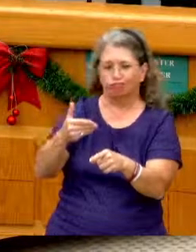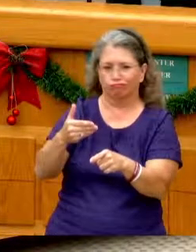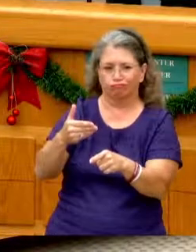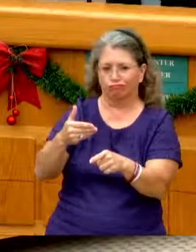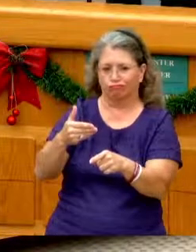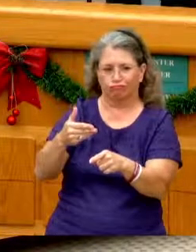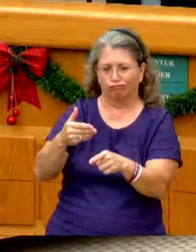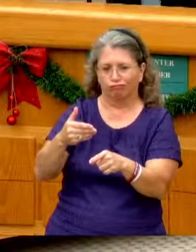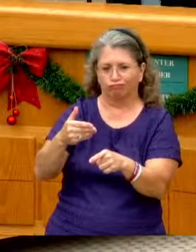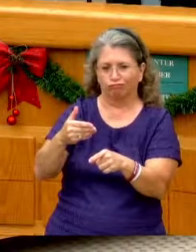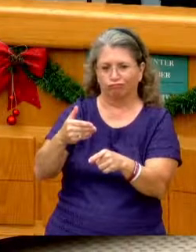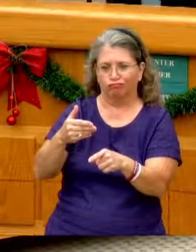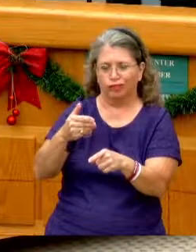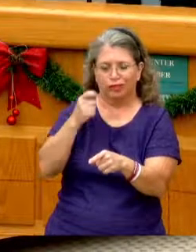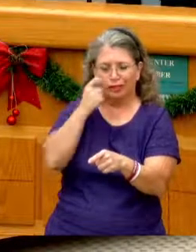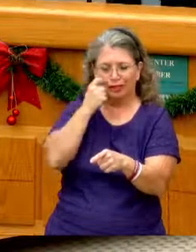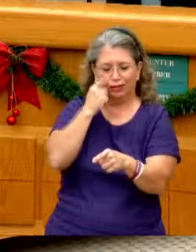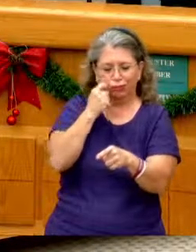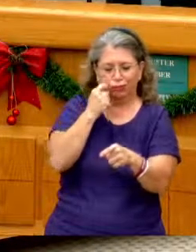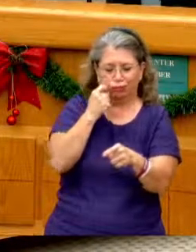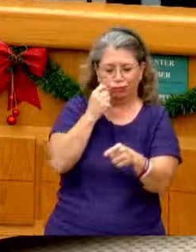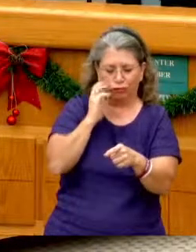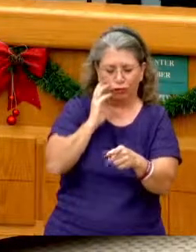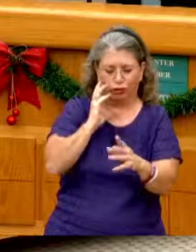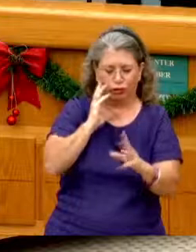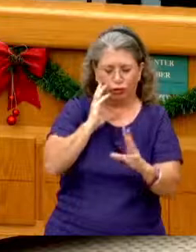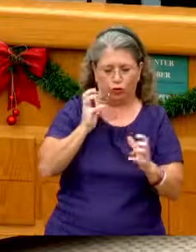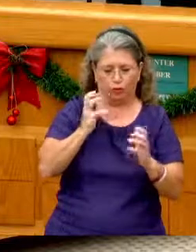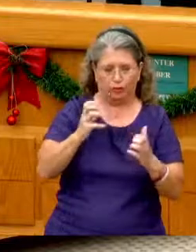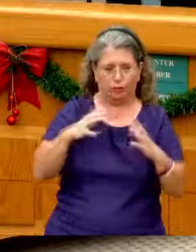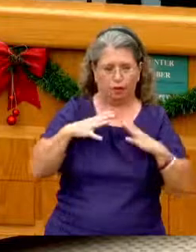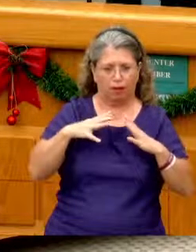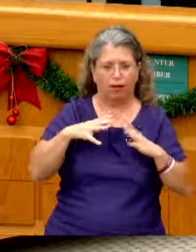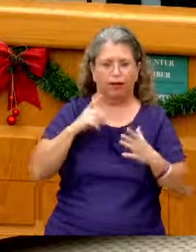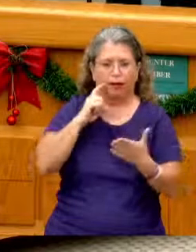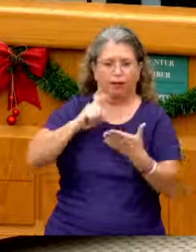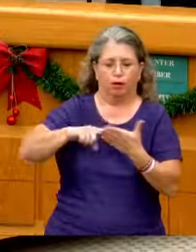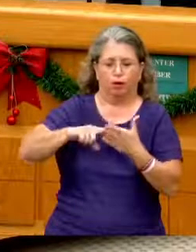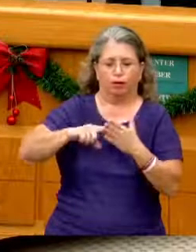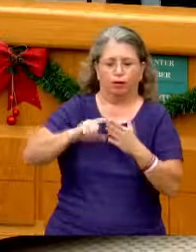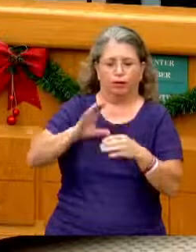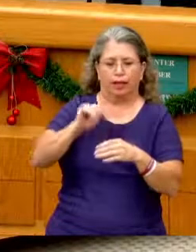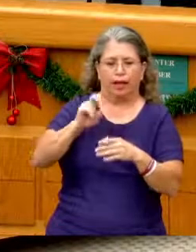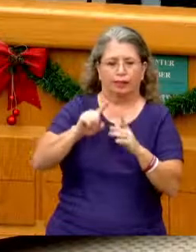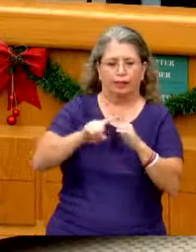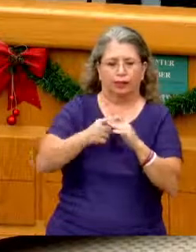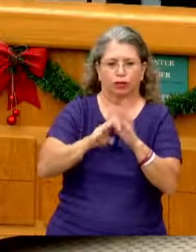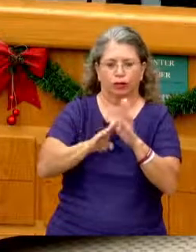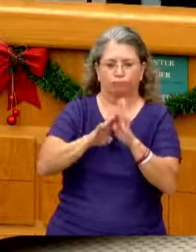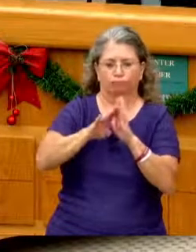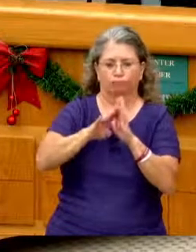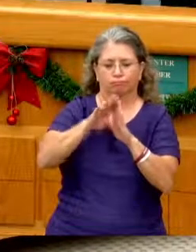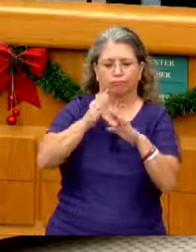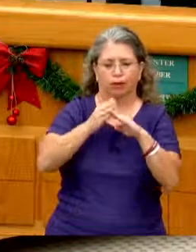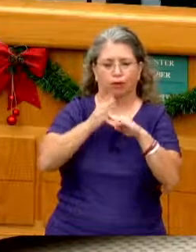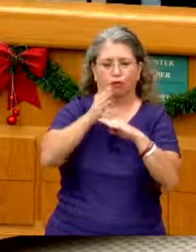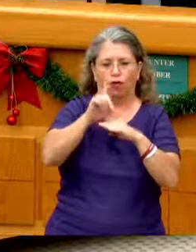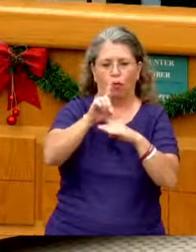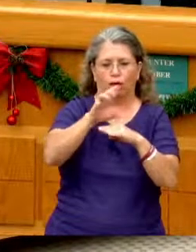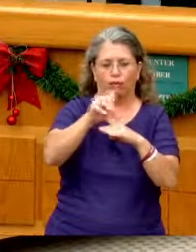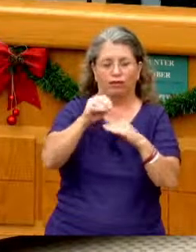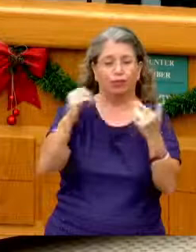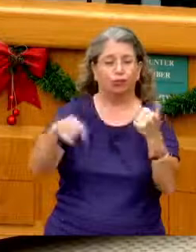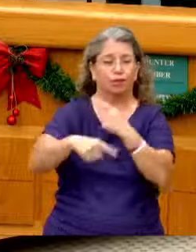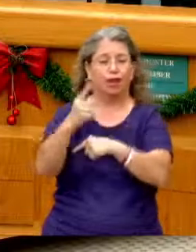just passed the Christmas holiday, and so we see the cases started going above 150, and now we're at 191